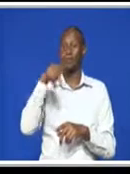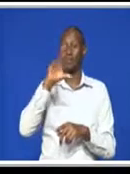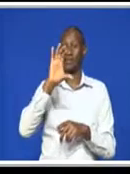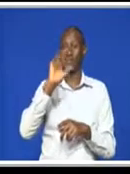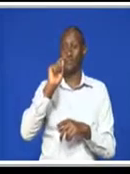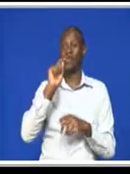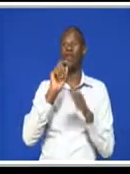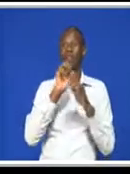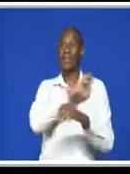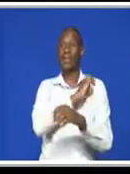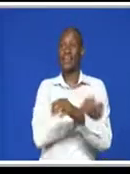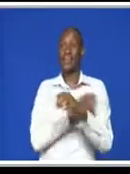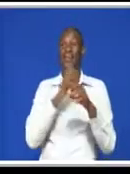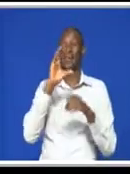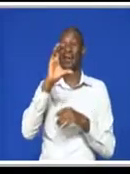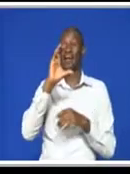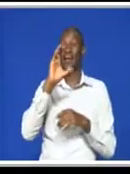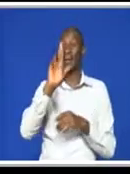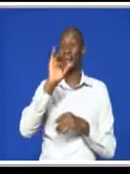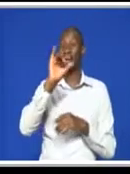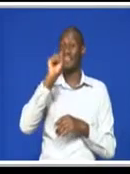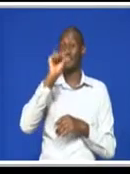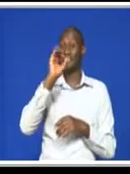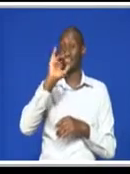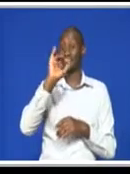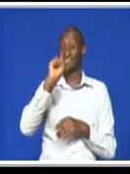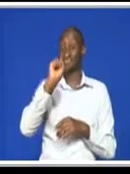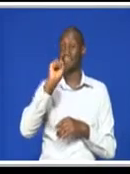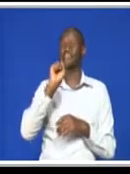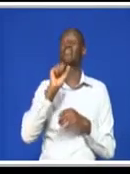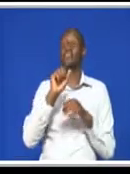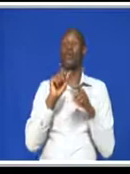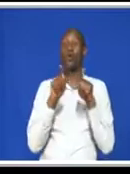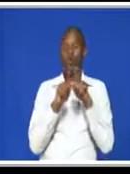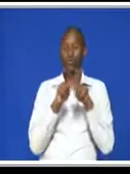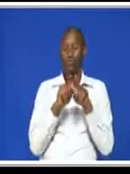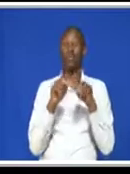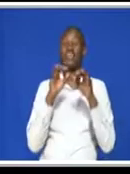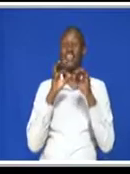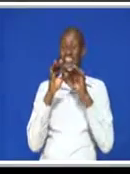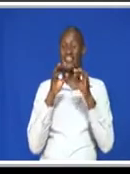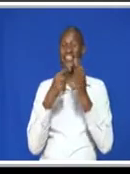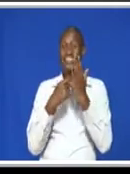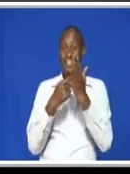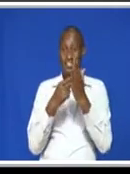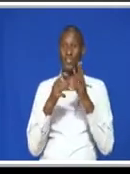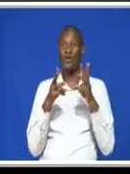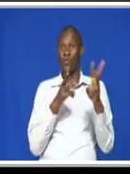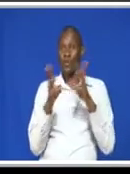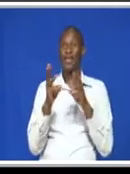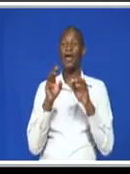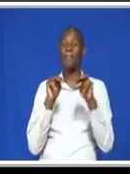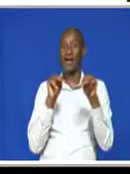in the world. And last but not least, we should be able to discuss ways and means of managing and